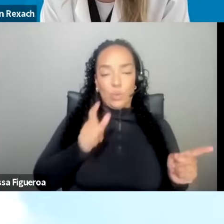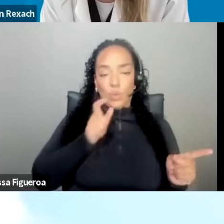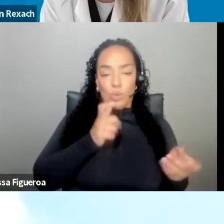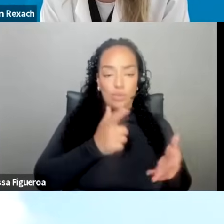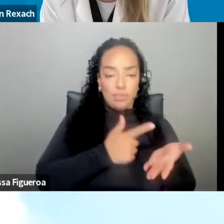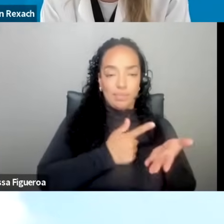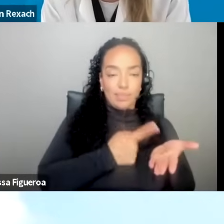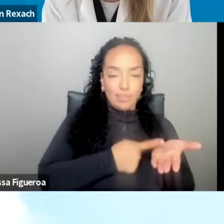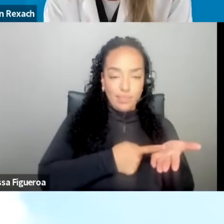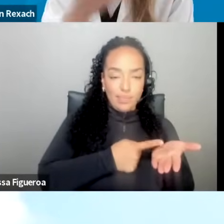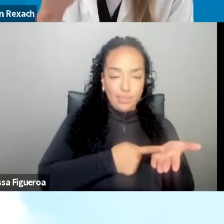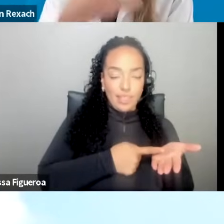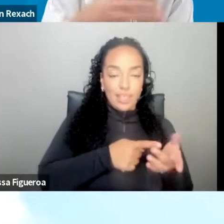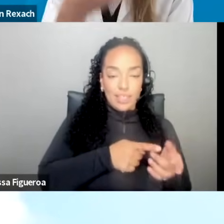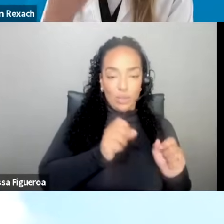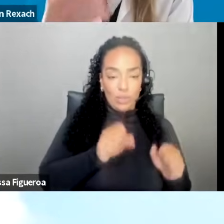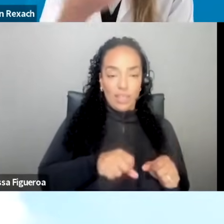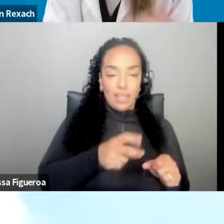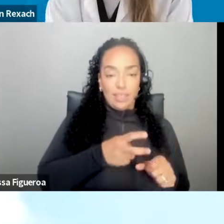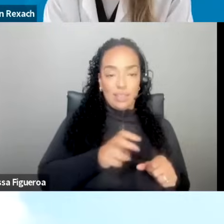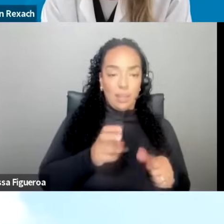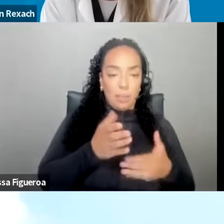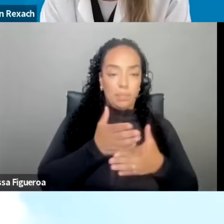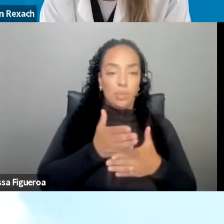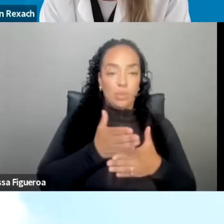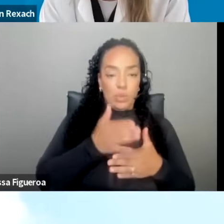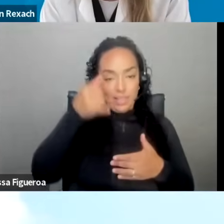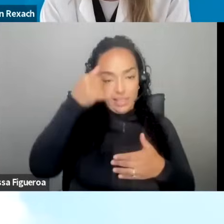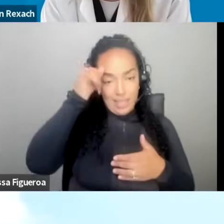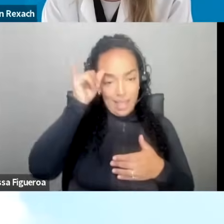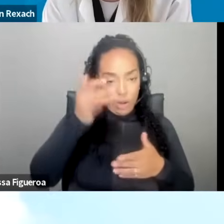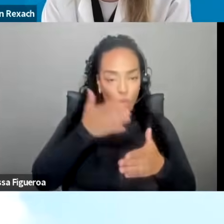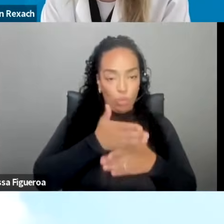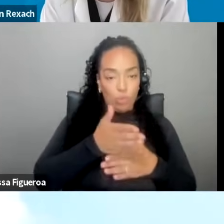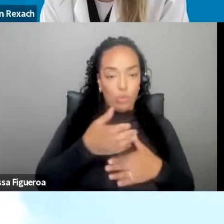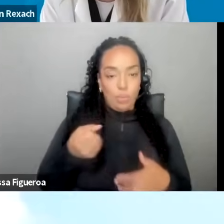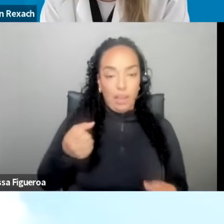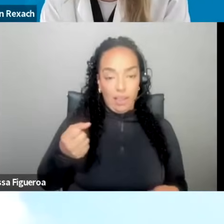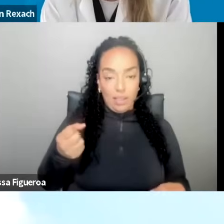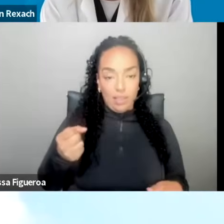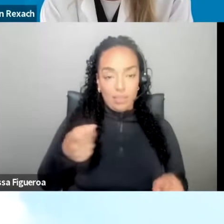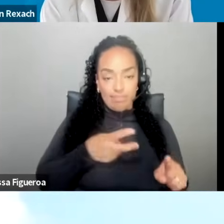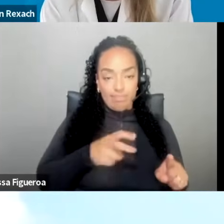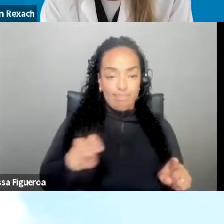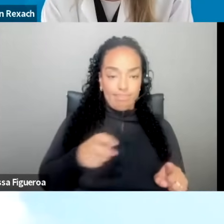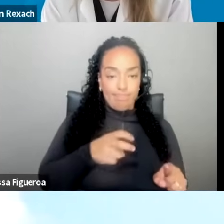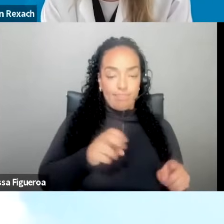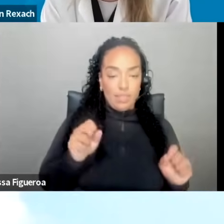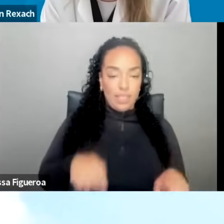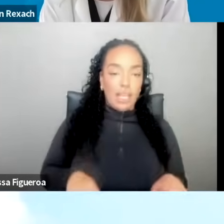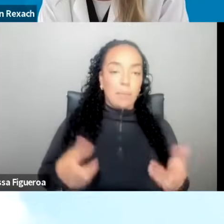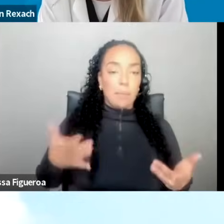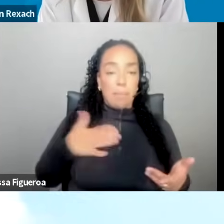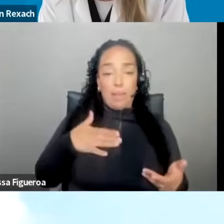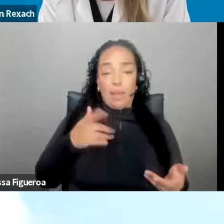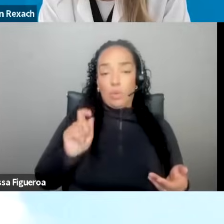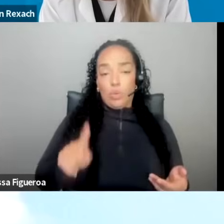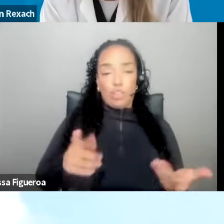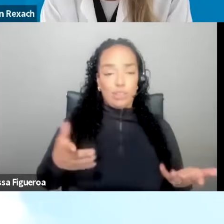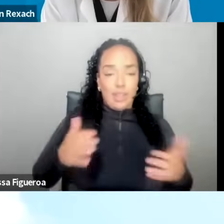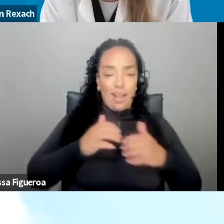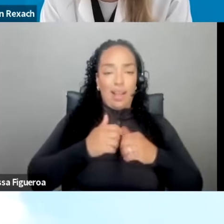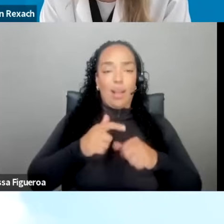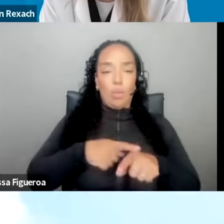it does get transmitted between cattle by milk. And so my question would be, how long does the virus